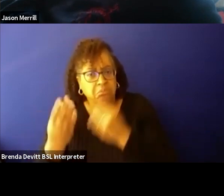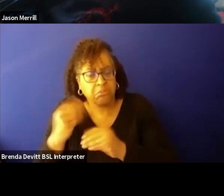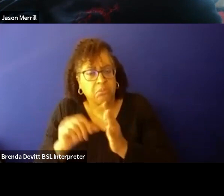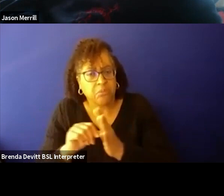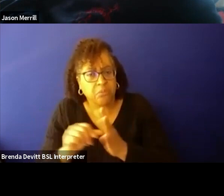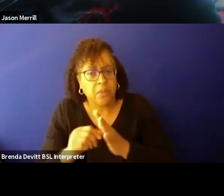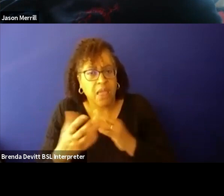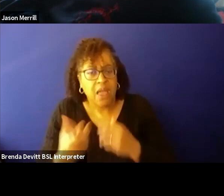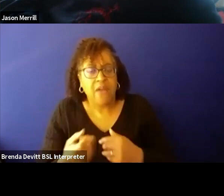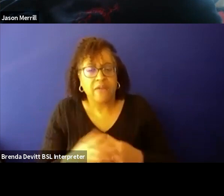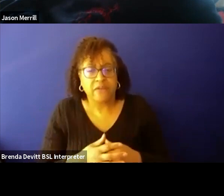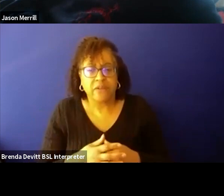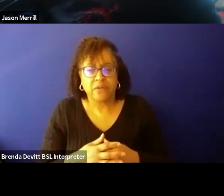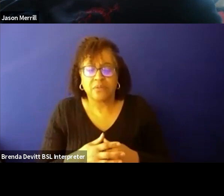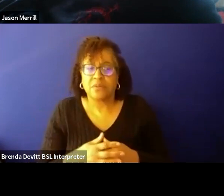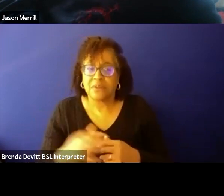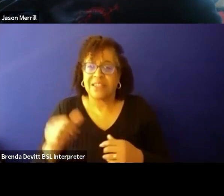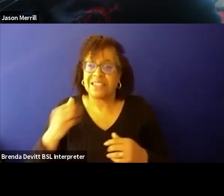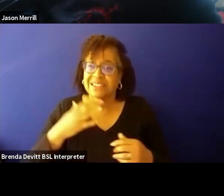Agreed.